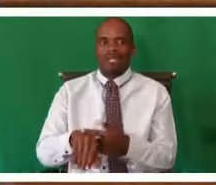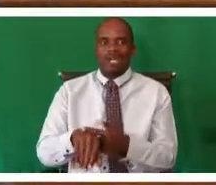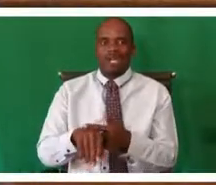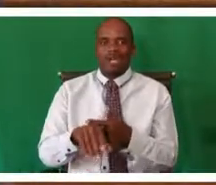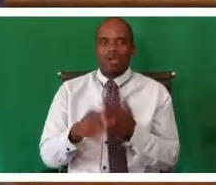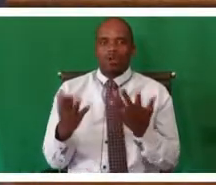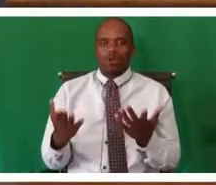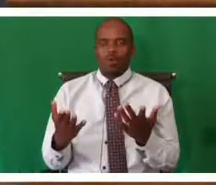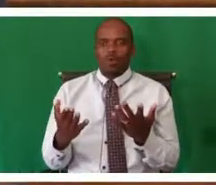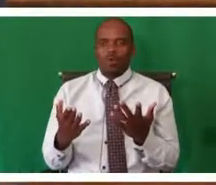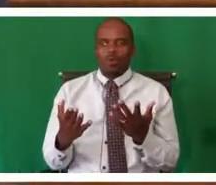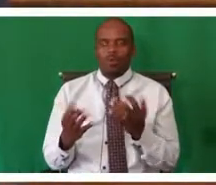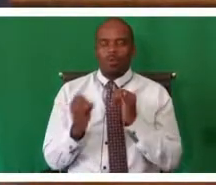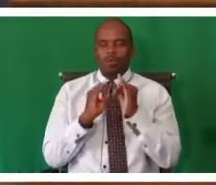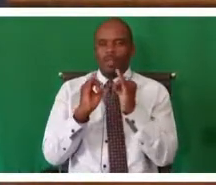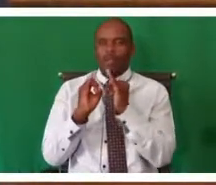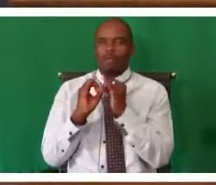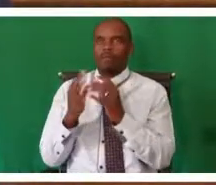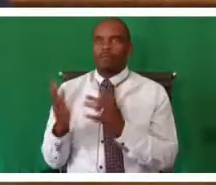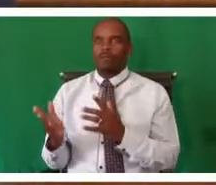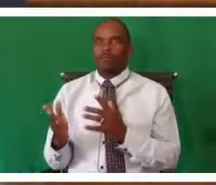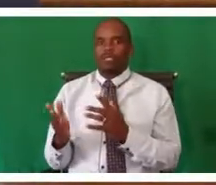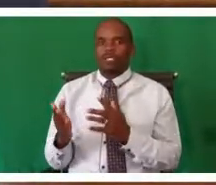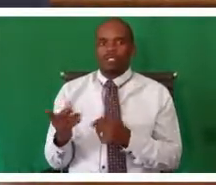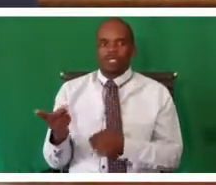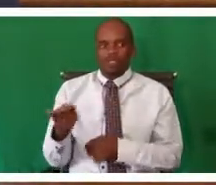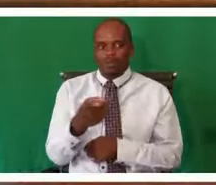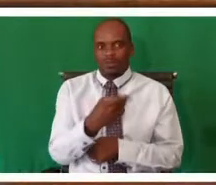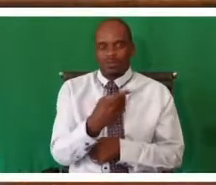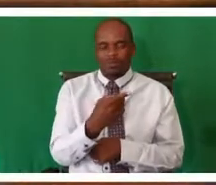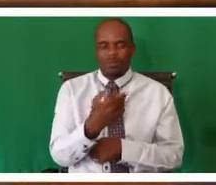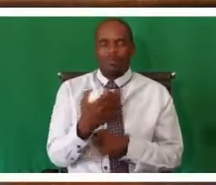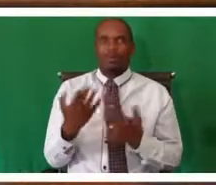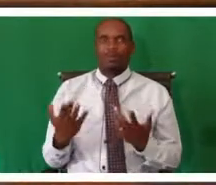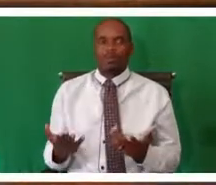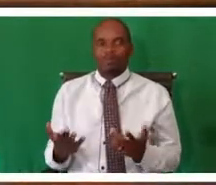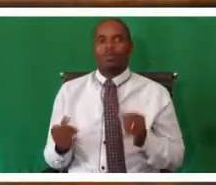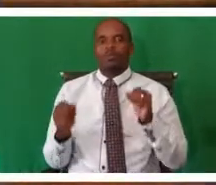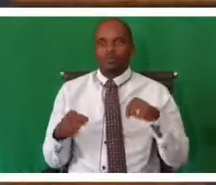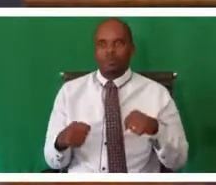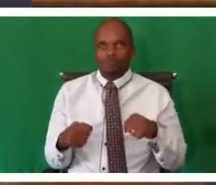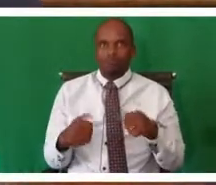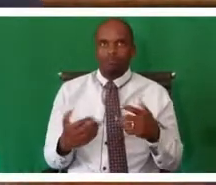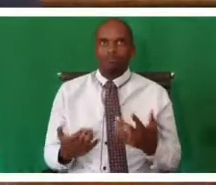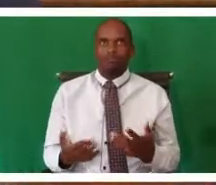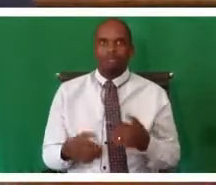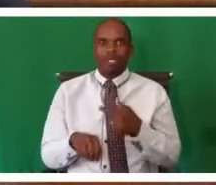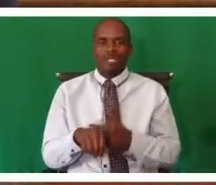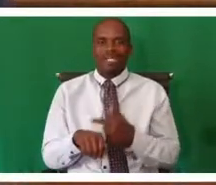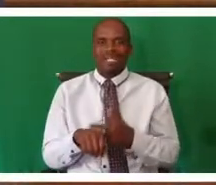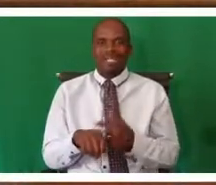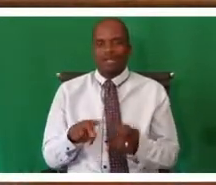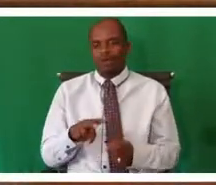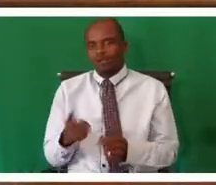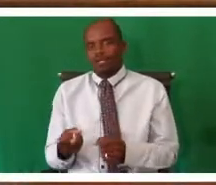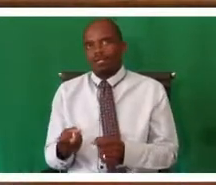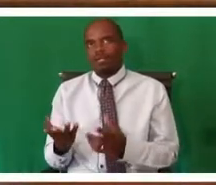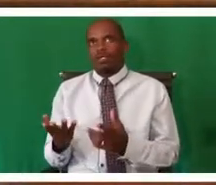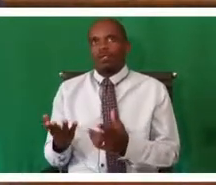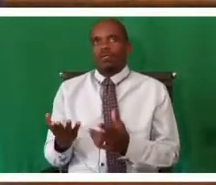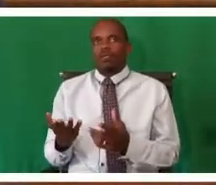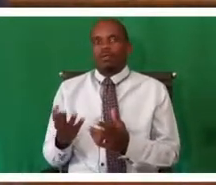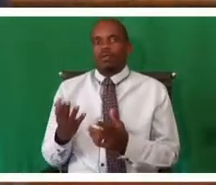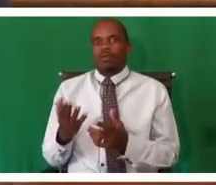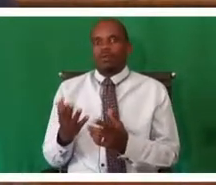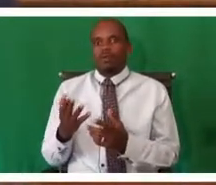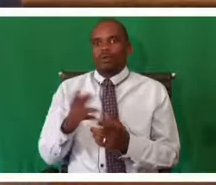you. Some of them have already taken the advantage of being next to the Premier, but